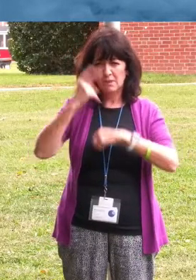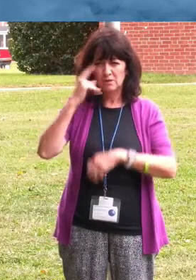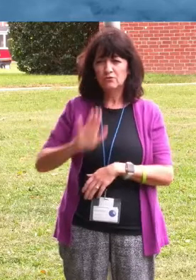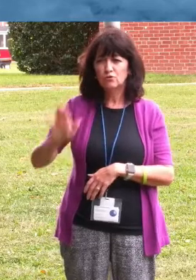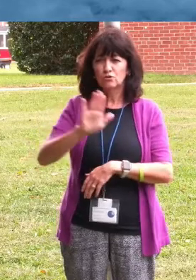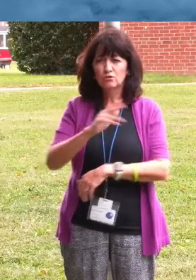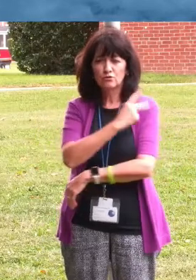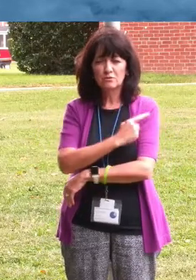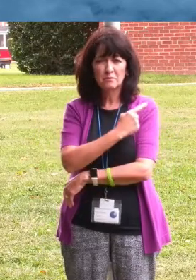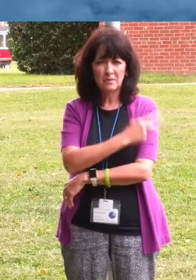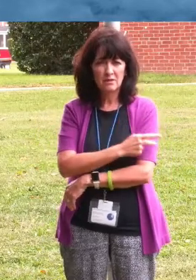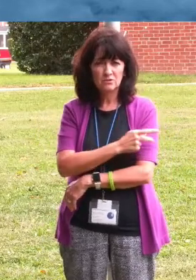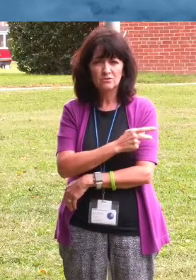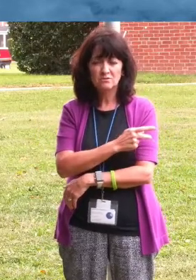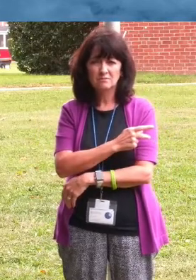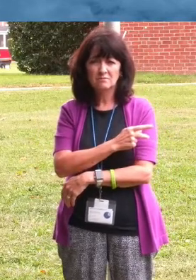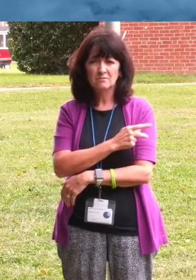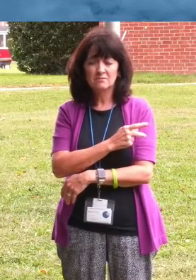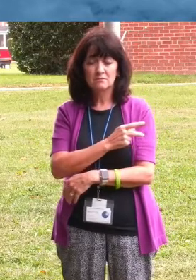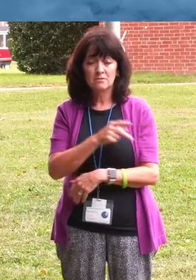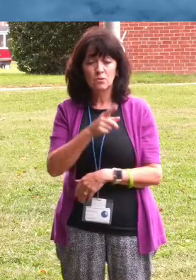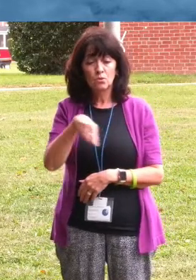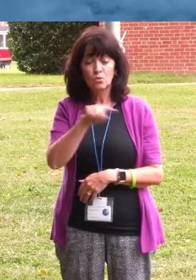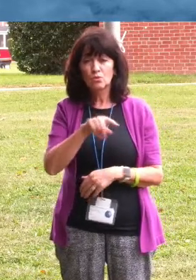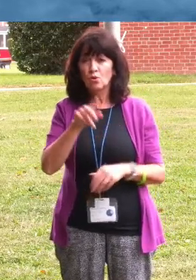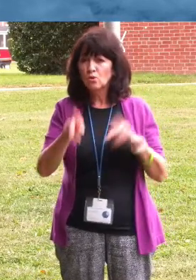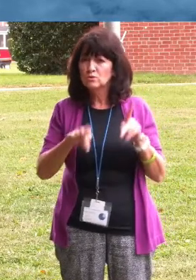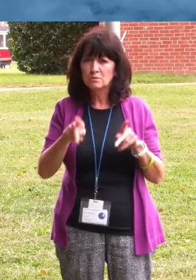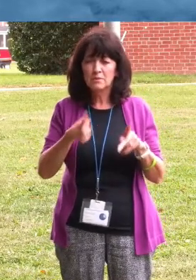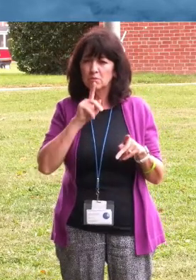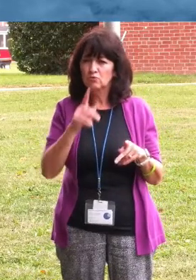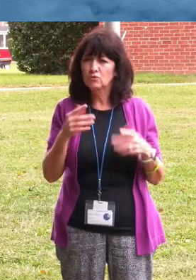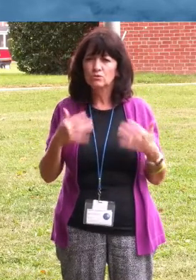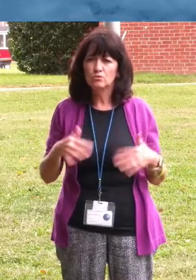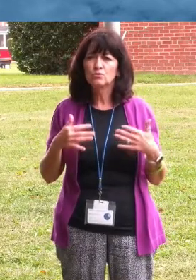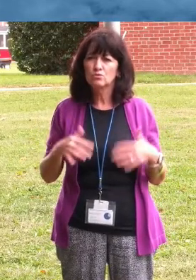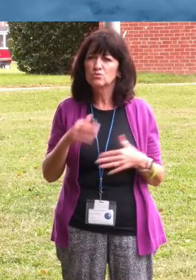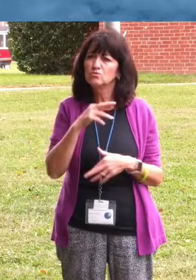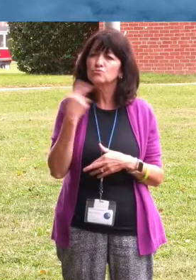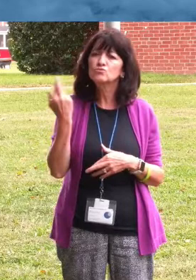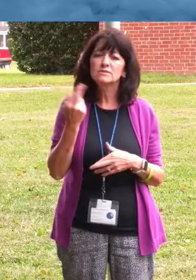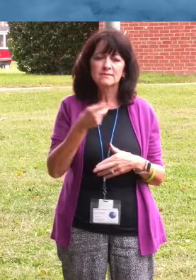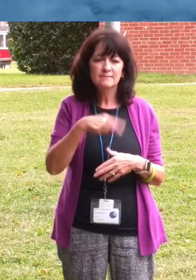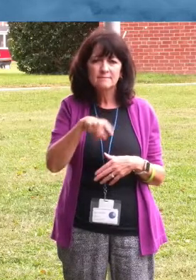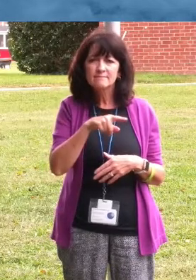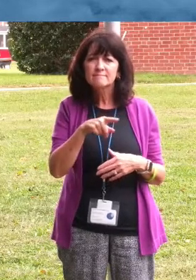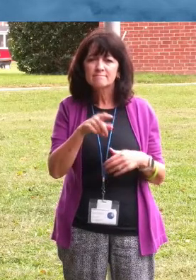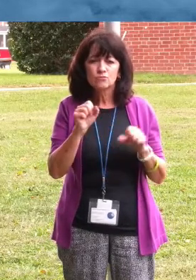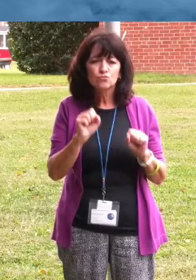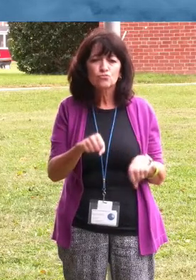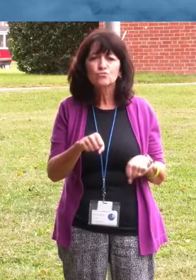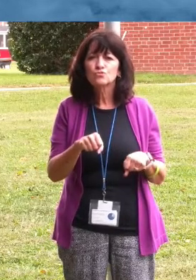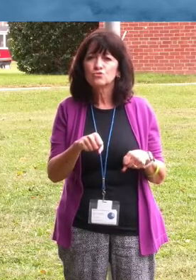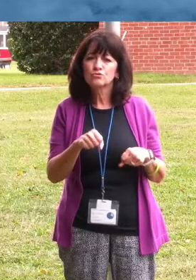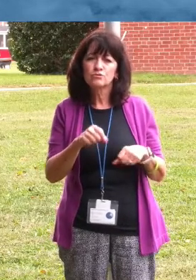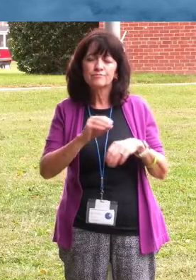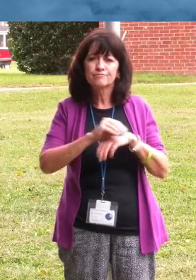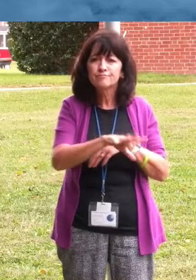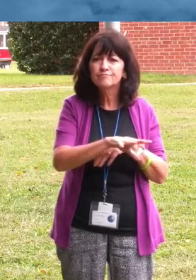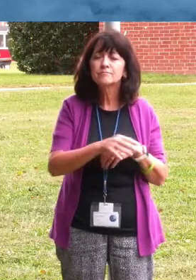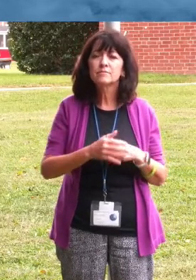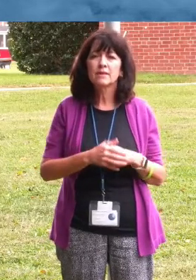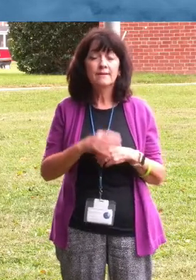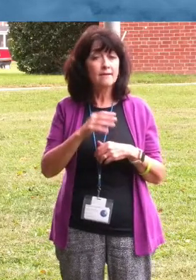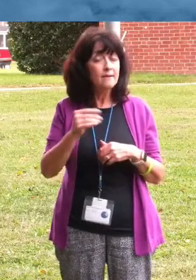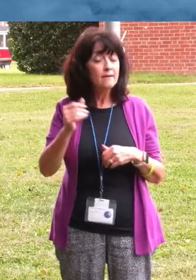patients, some of the most vulnerable, and at the same time create 250 to 300 construction jobs, which